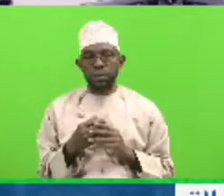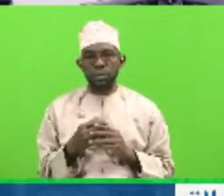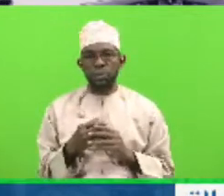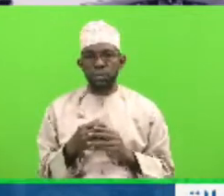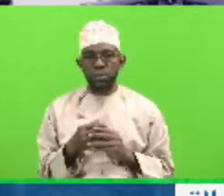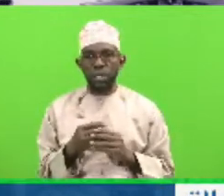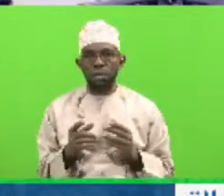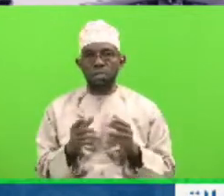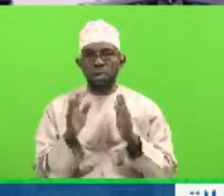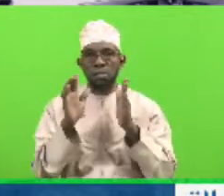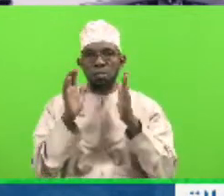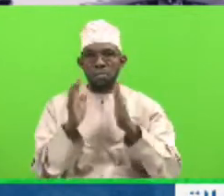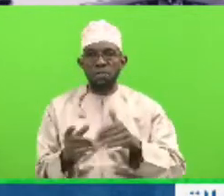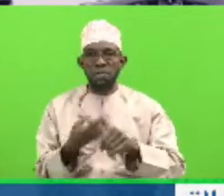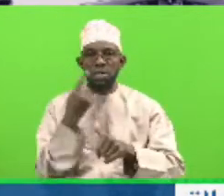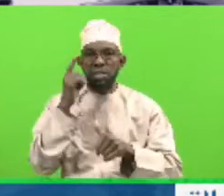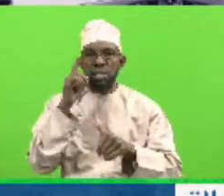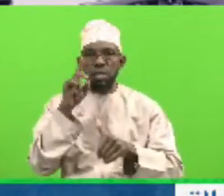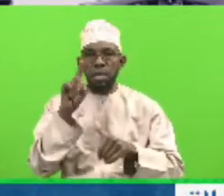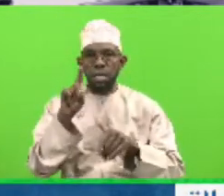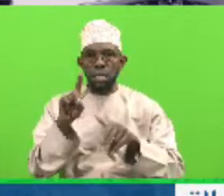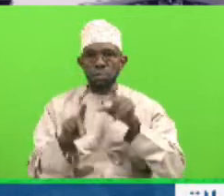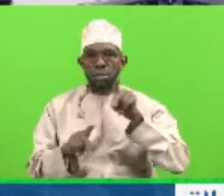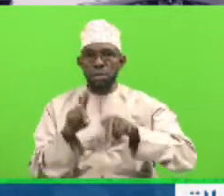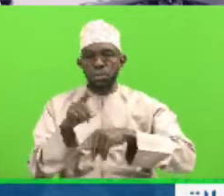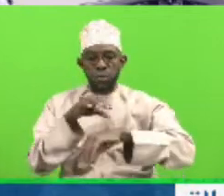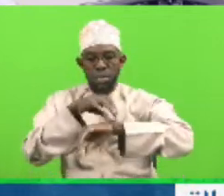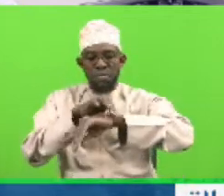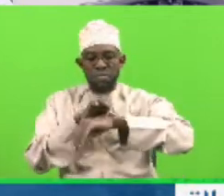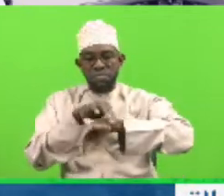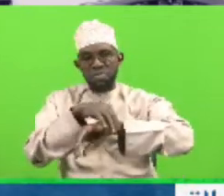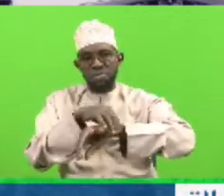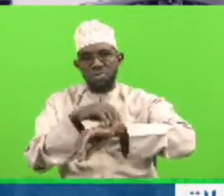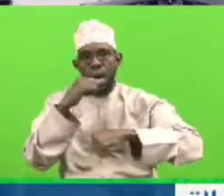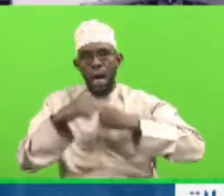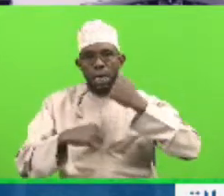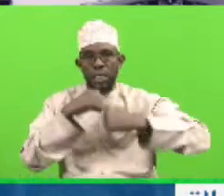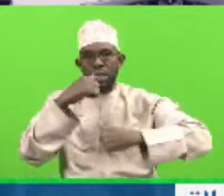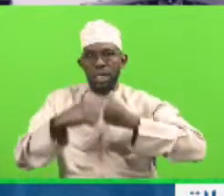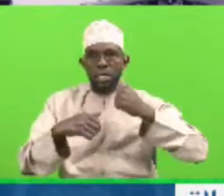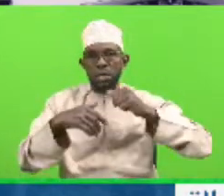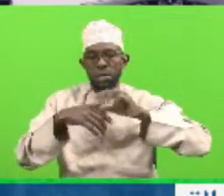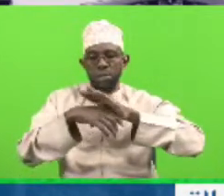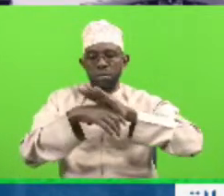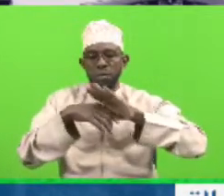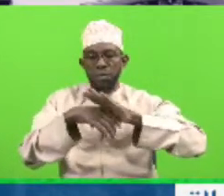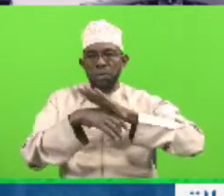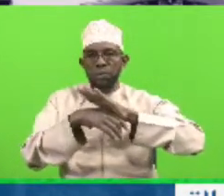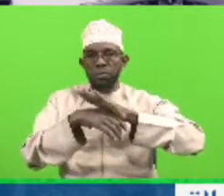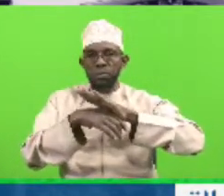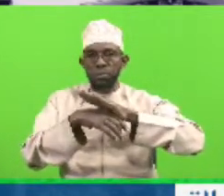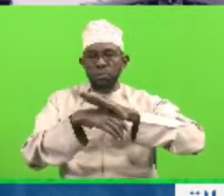are the first people on earth to have practiced homosexuality.